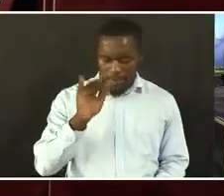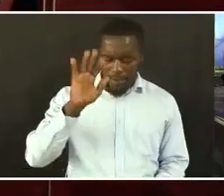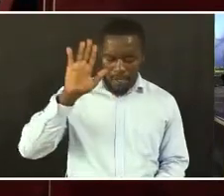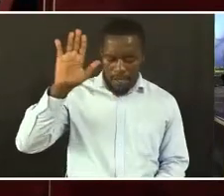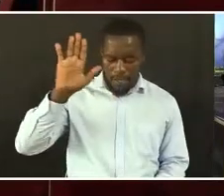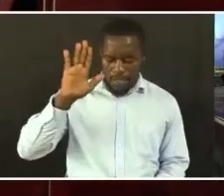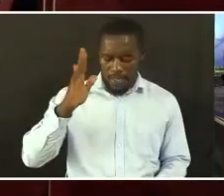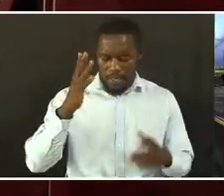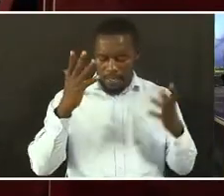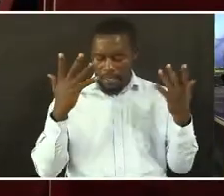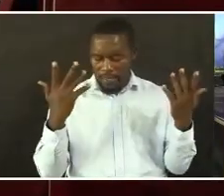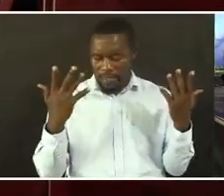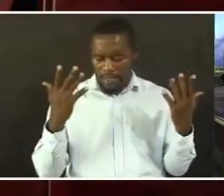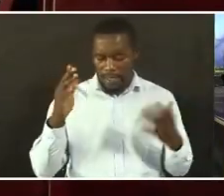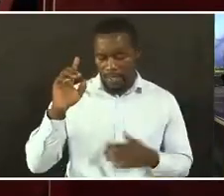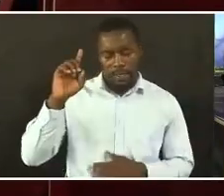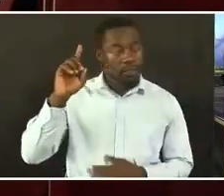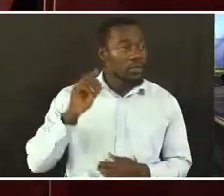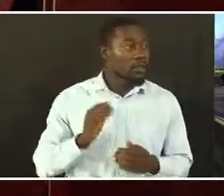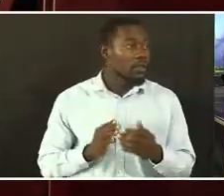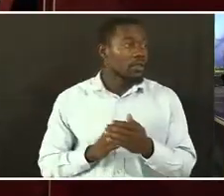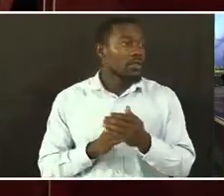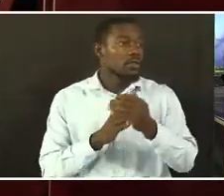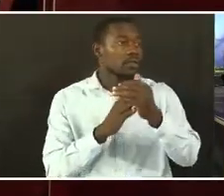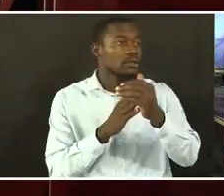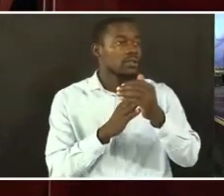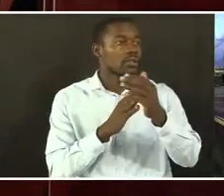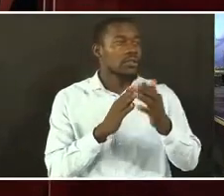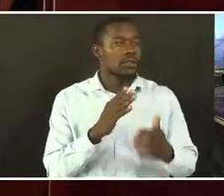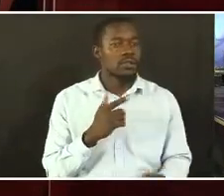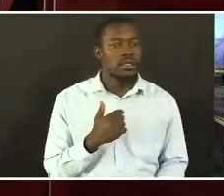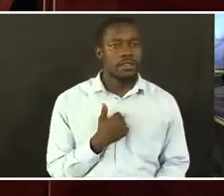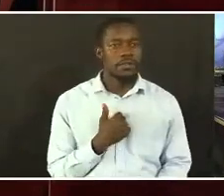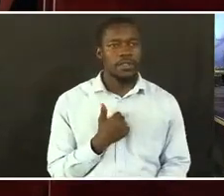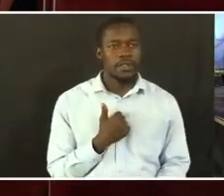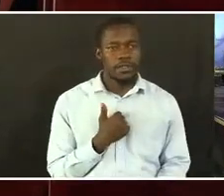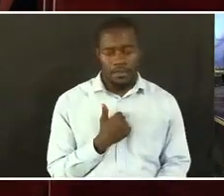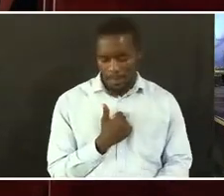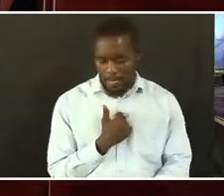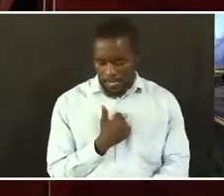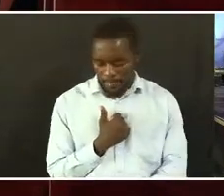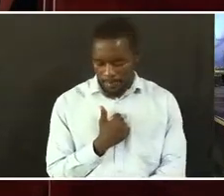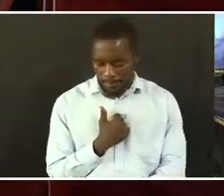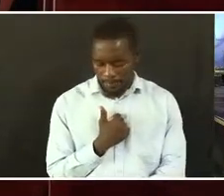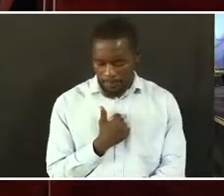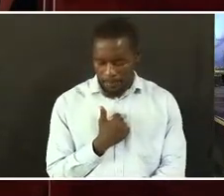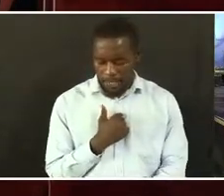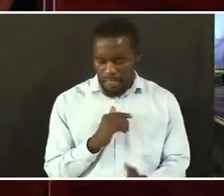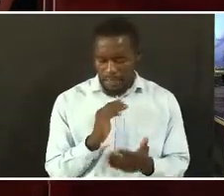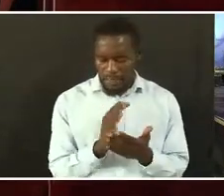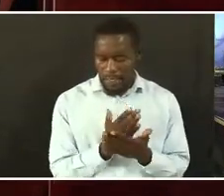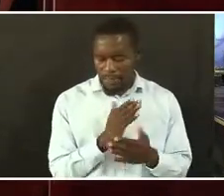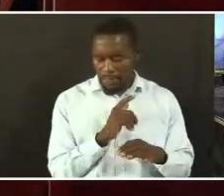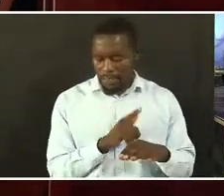For by His hand He leadeth me.